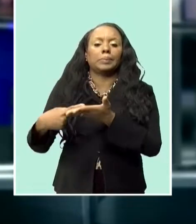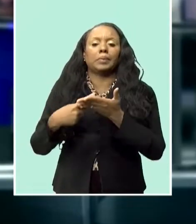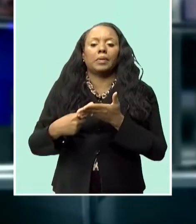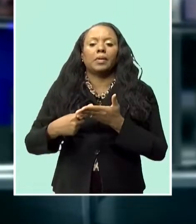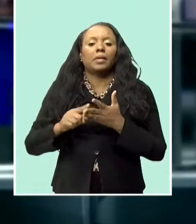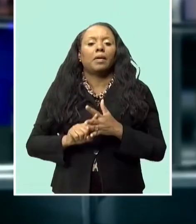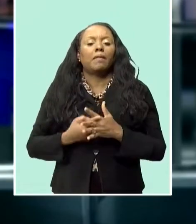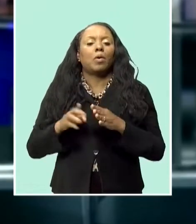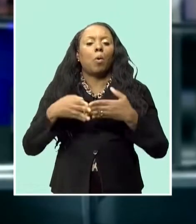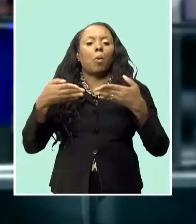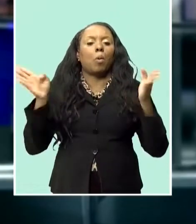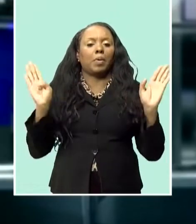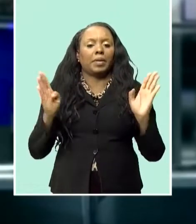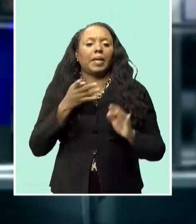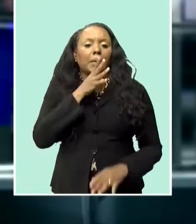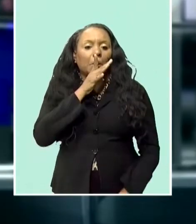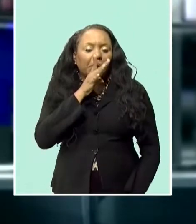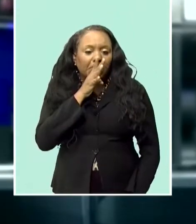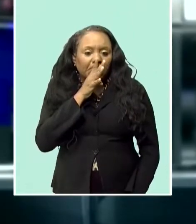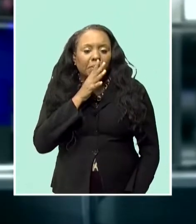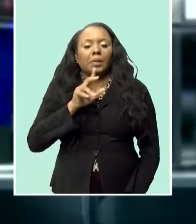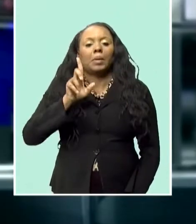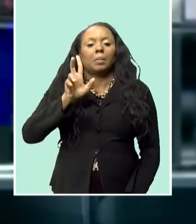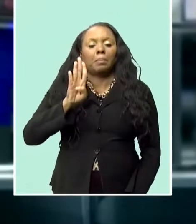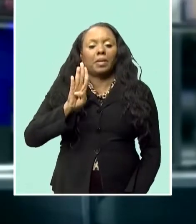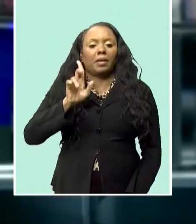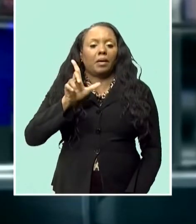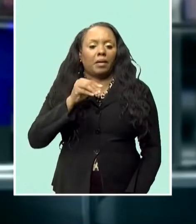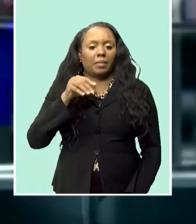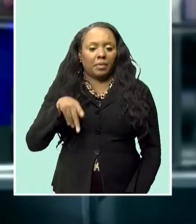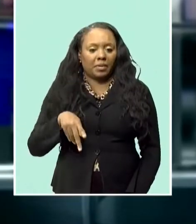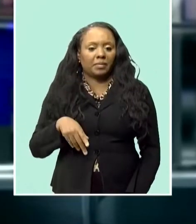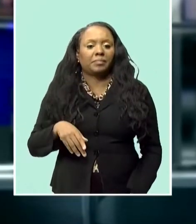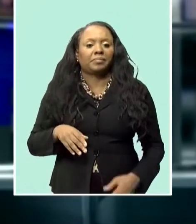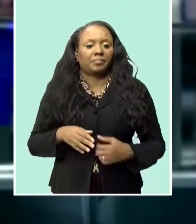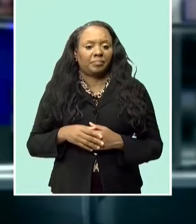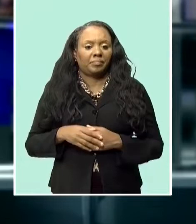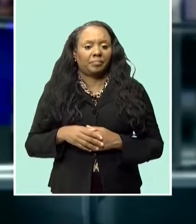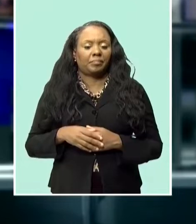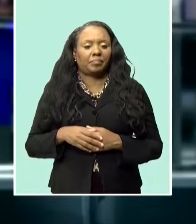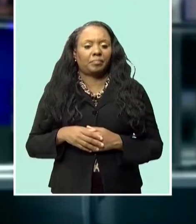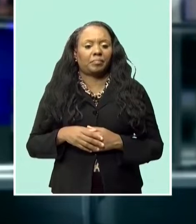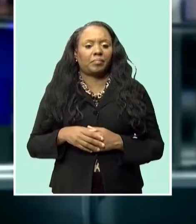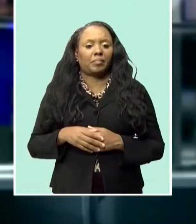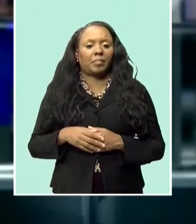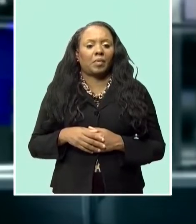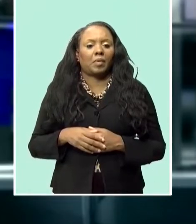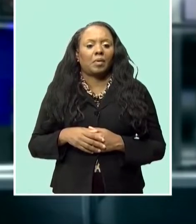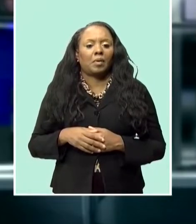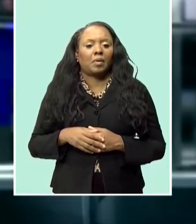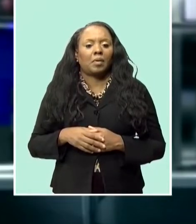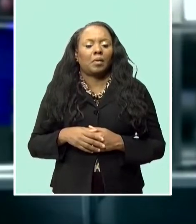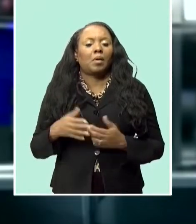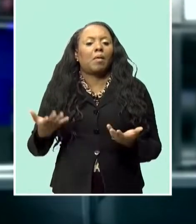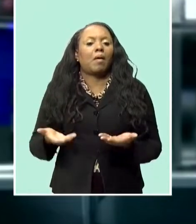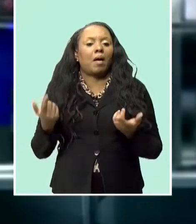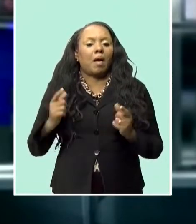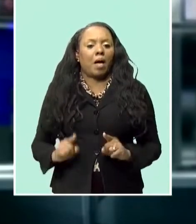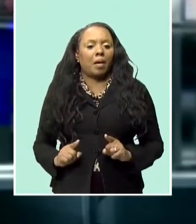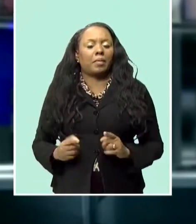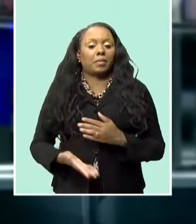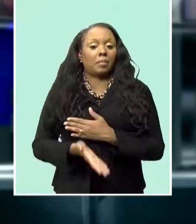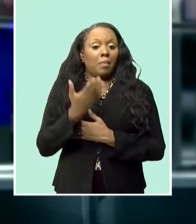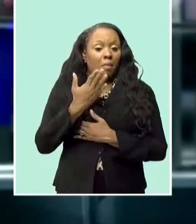Barbados Light and Power Company Limited. Now, of course, that does not say that what preceded in the morning session and yesterday were